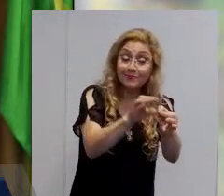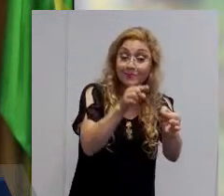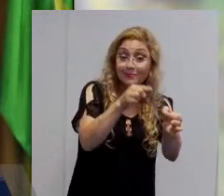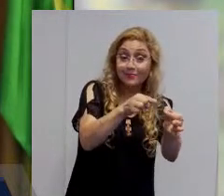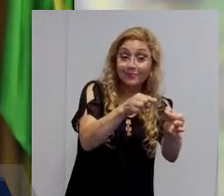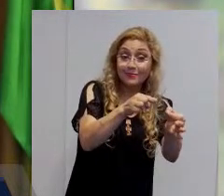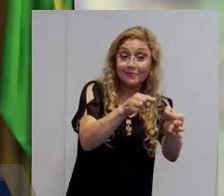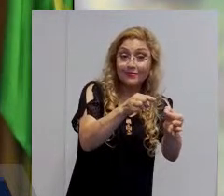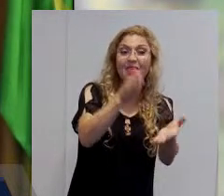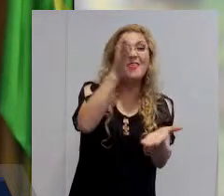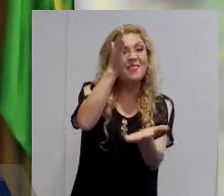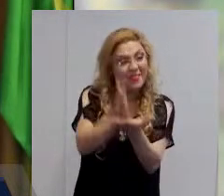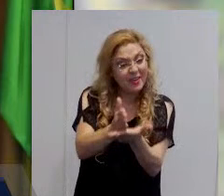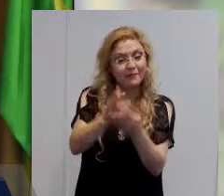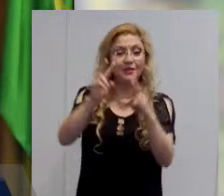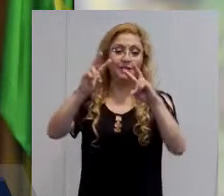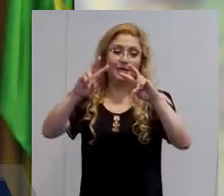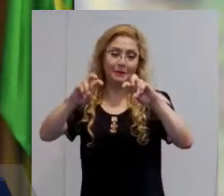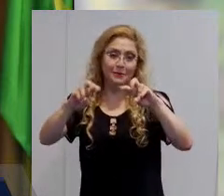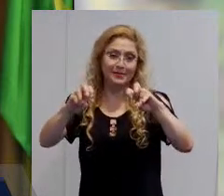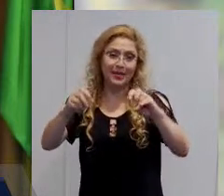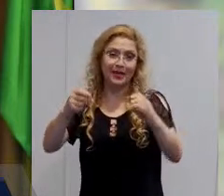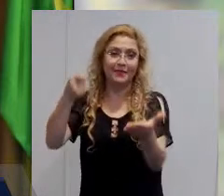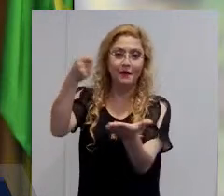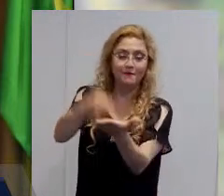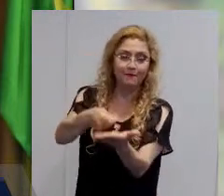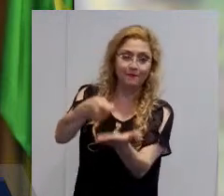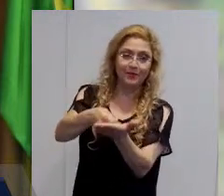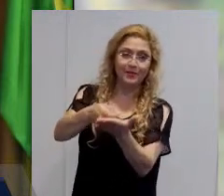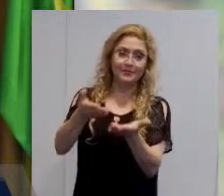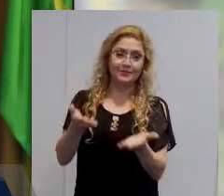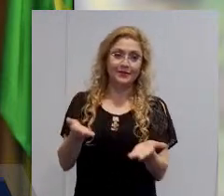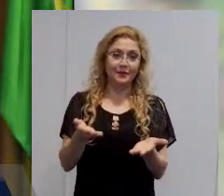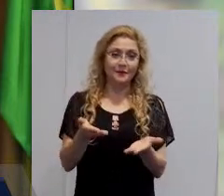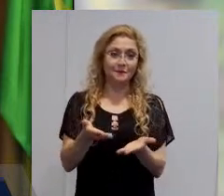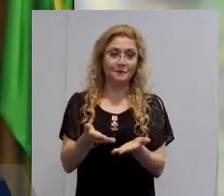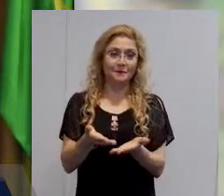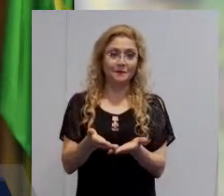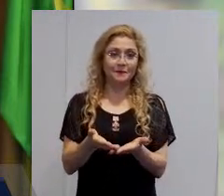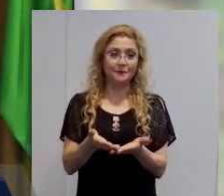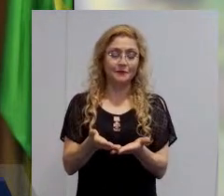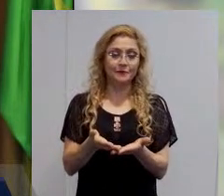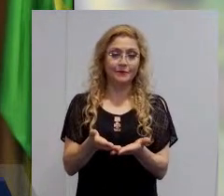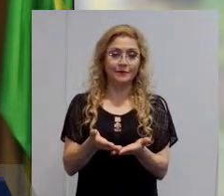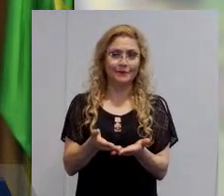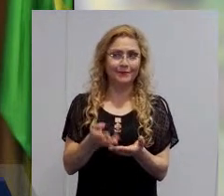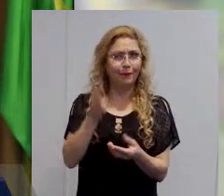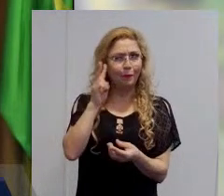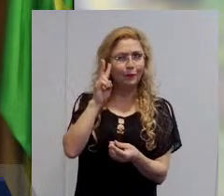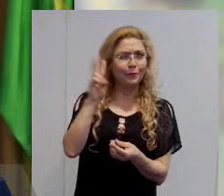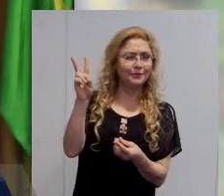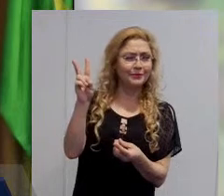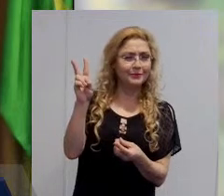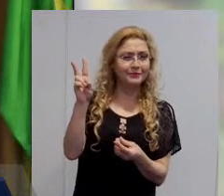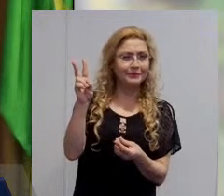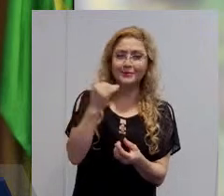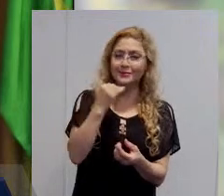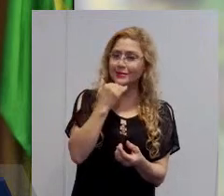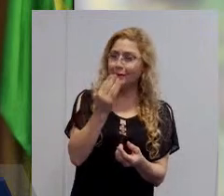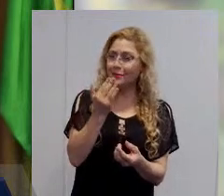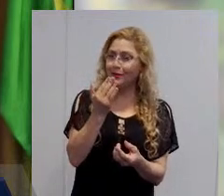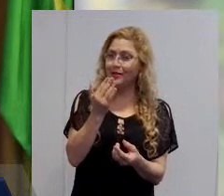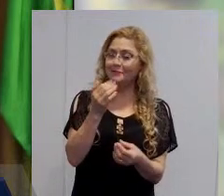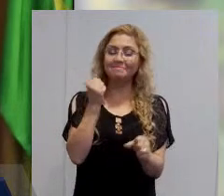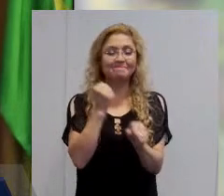be associated, it must be researched and financed. It sounds